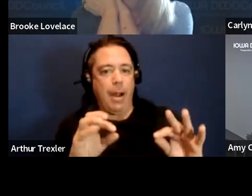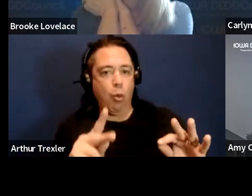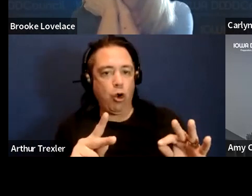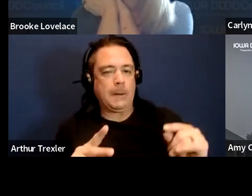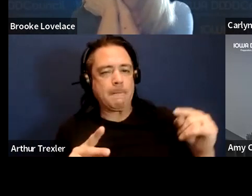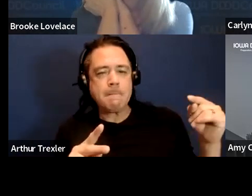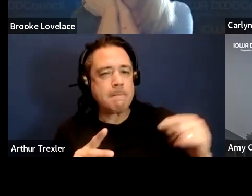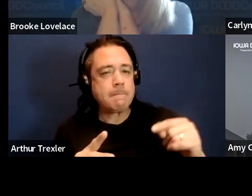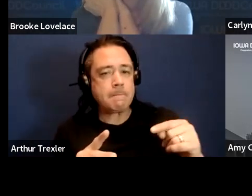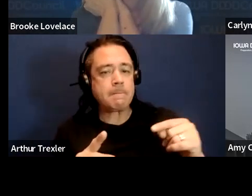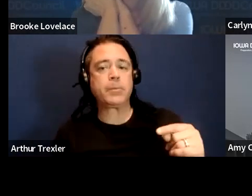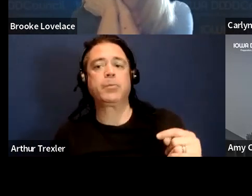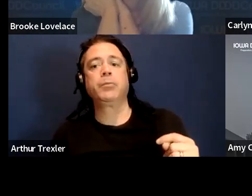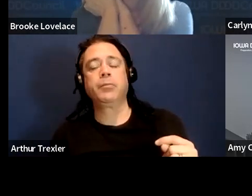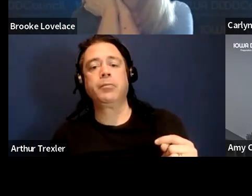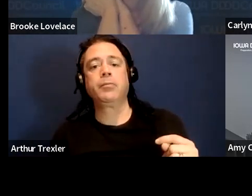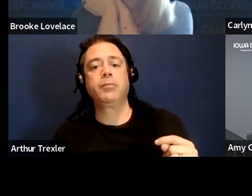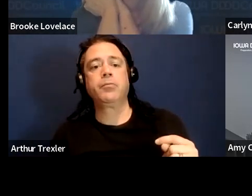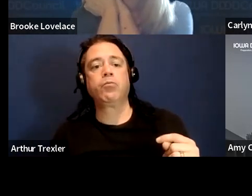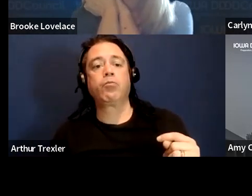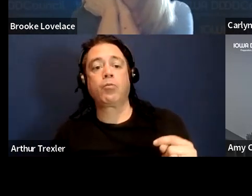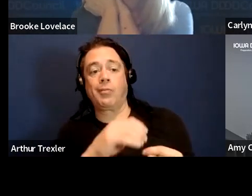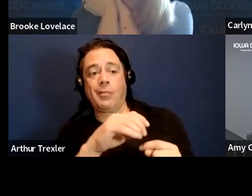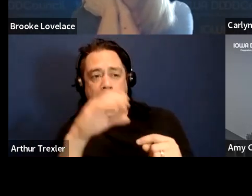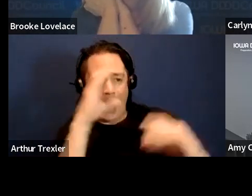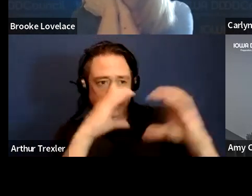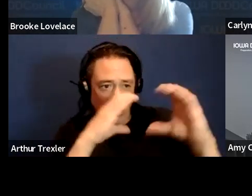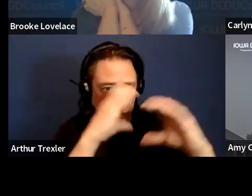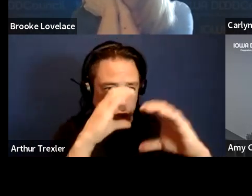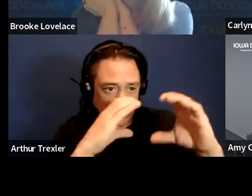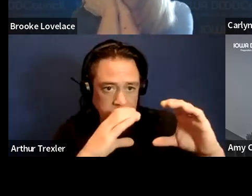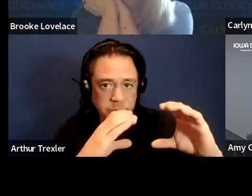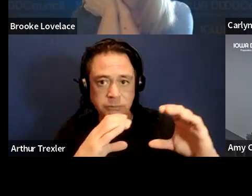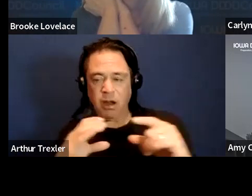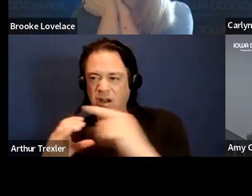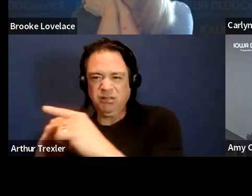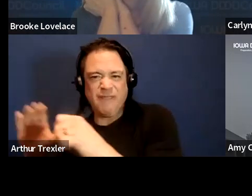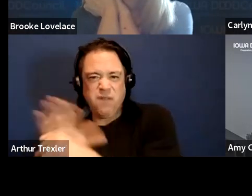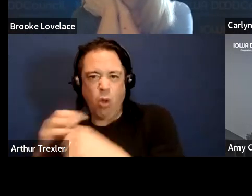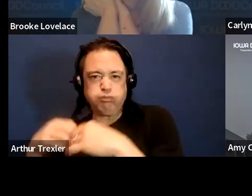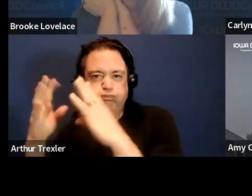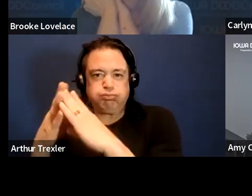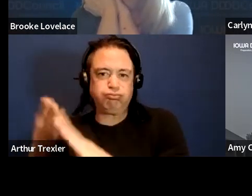implementation framework goes from exploration to full implementation